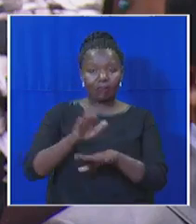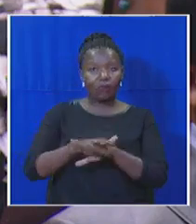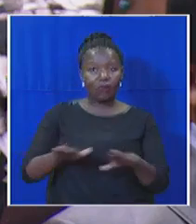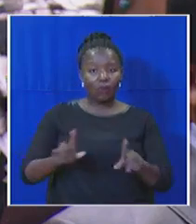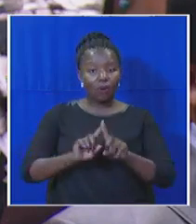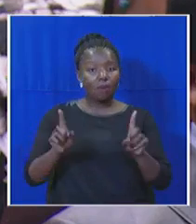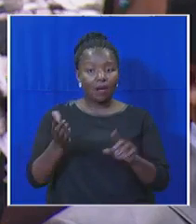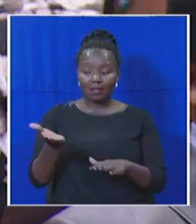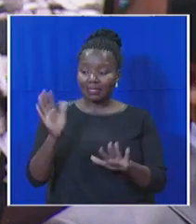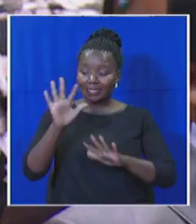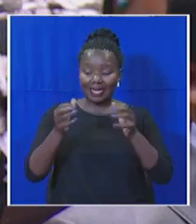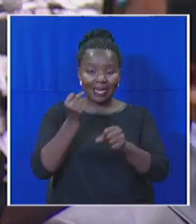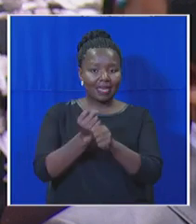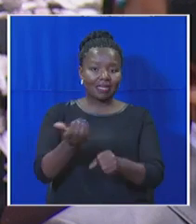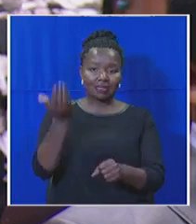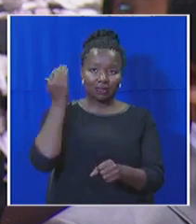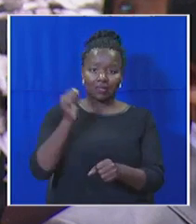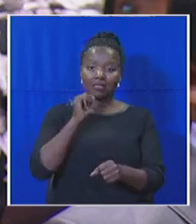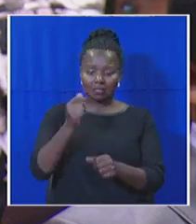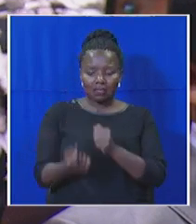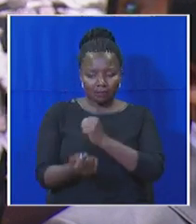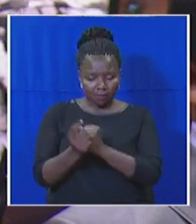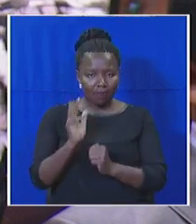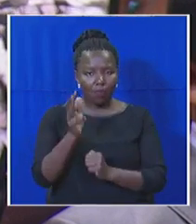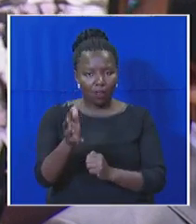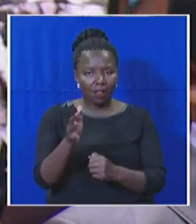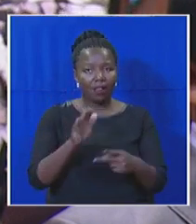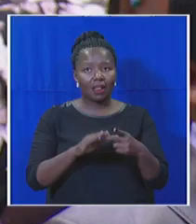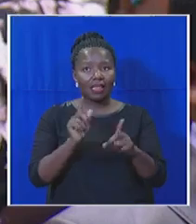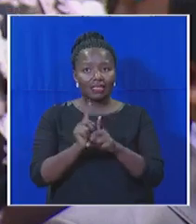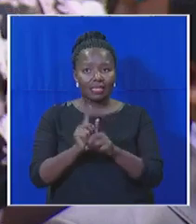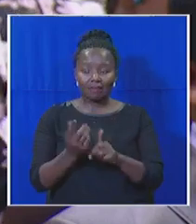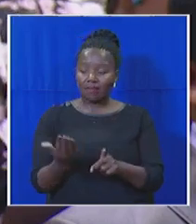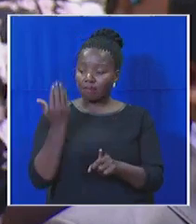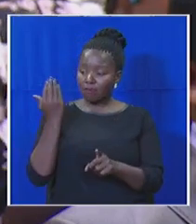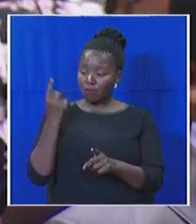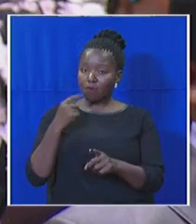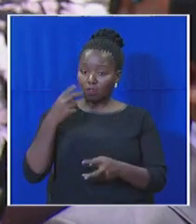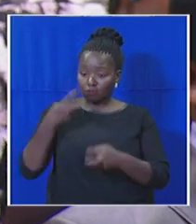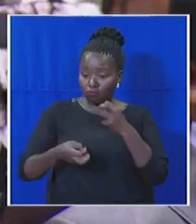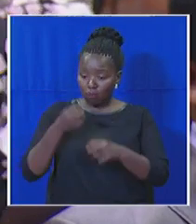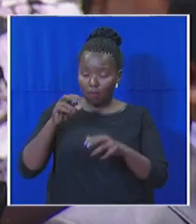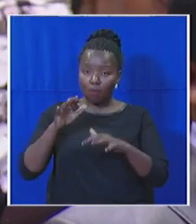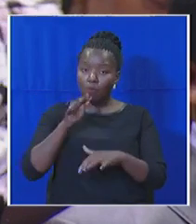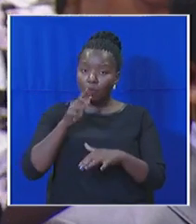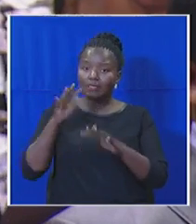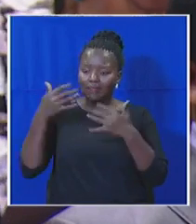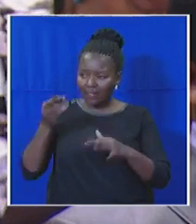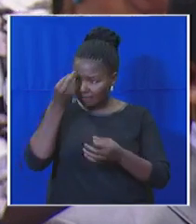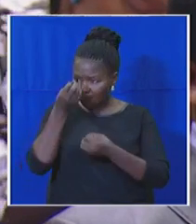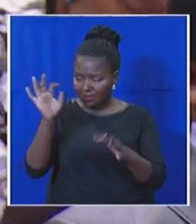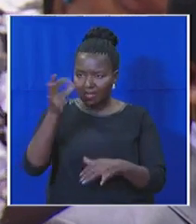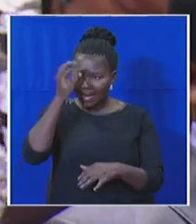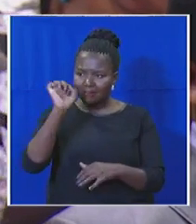warned a decade ago that a drought was looming. We were warned even before that a water crisis was looming. Yet your government failed